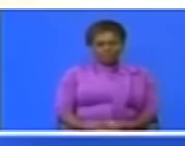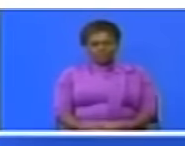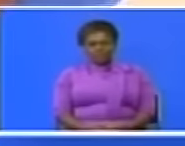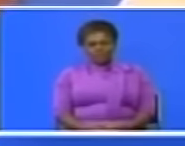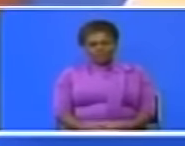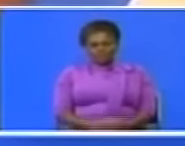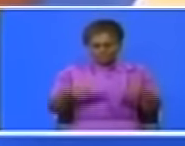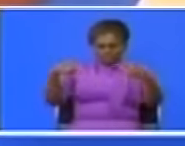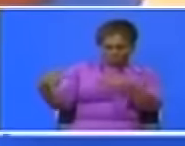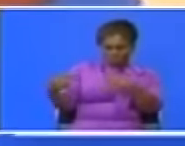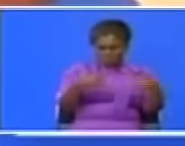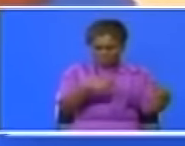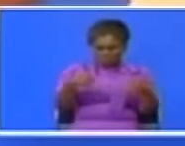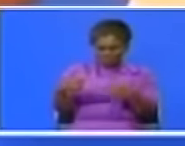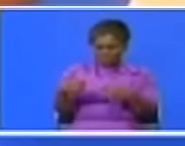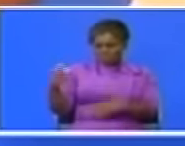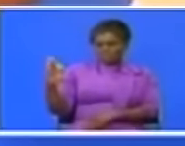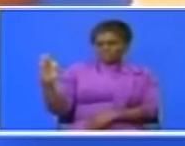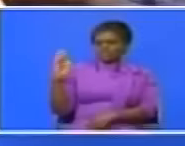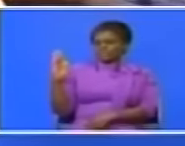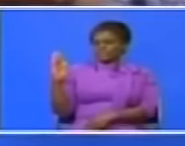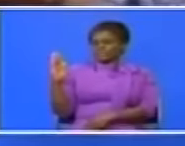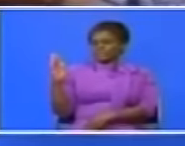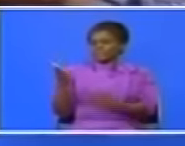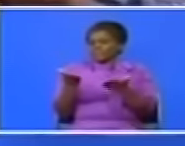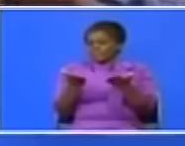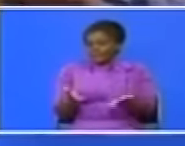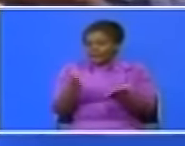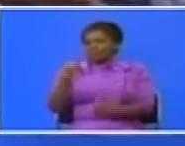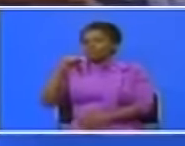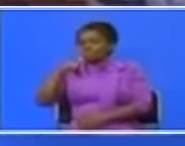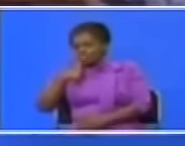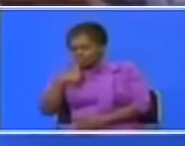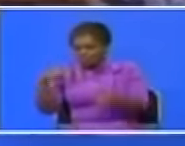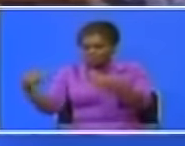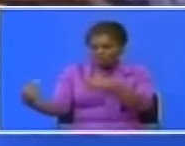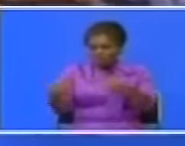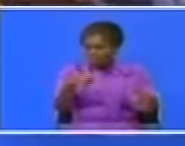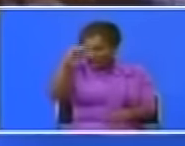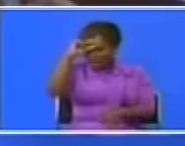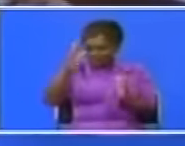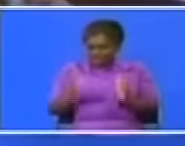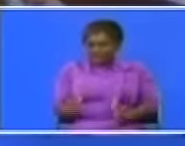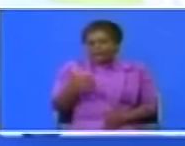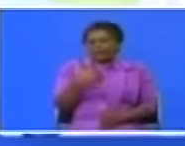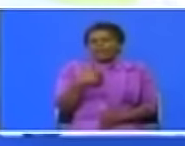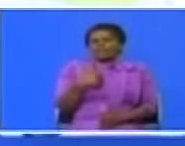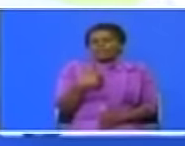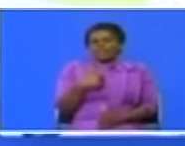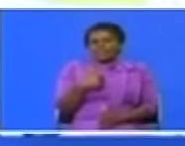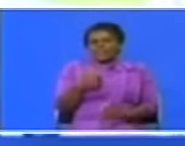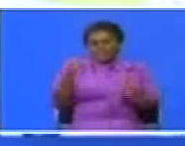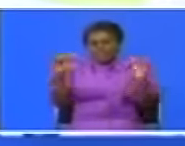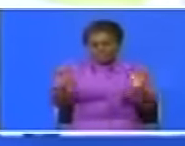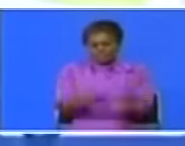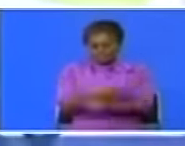After a grueling and trying moment with security chiefs in the country, it is a fresh thunderstorm for Mombasa Governor Ali Hassan Joho. You